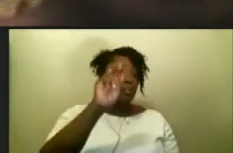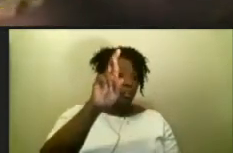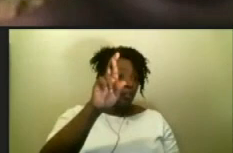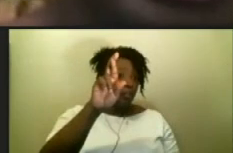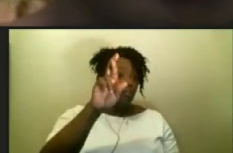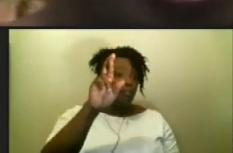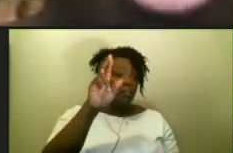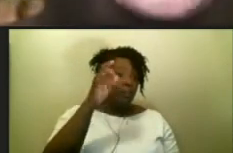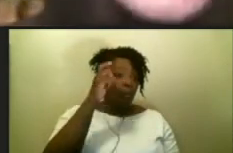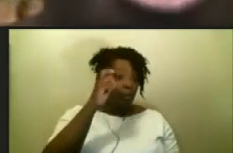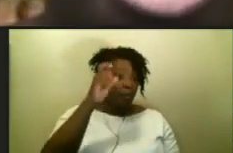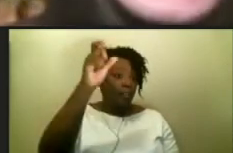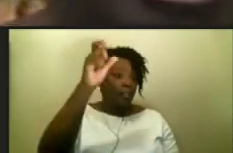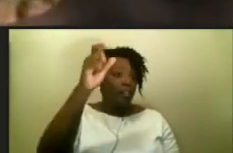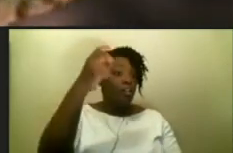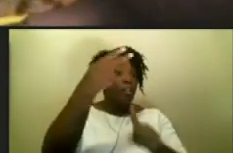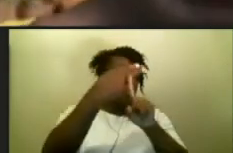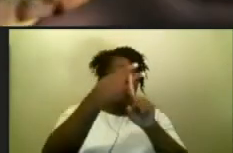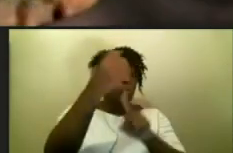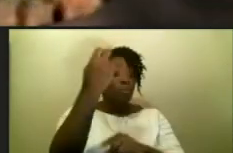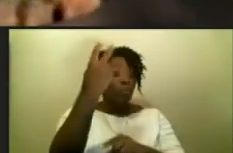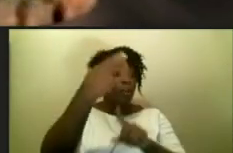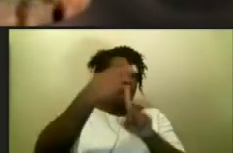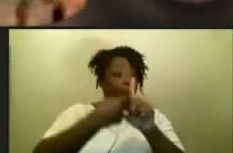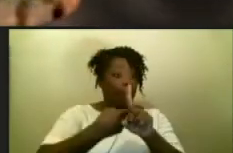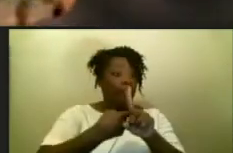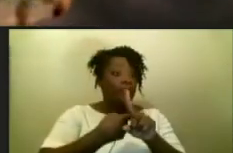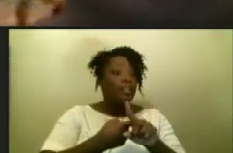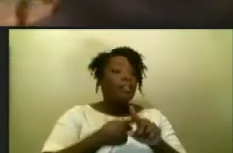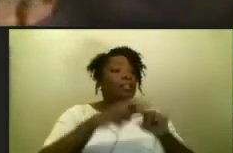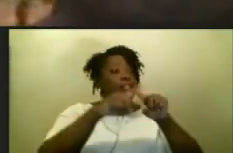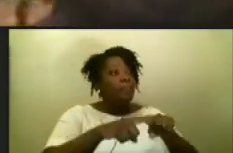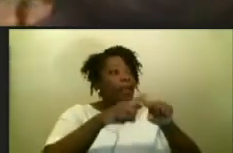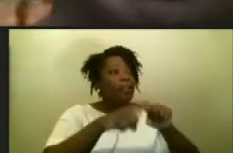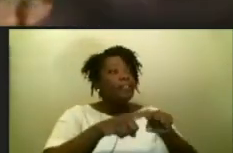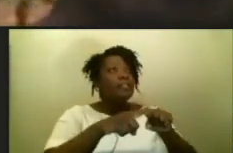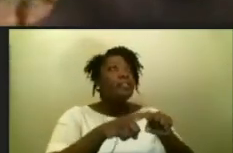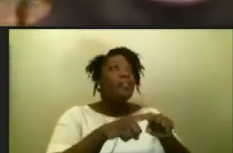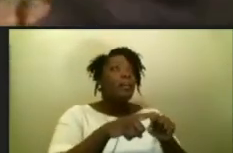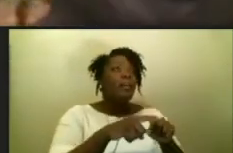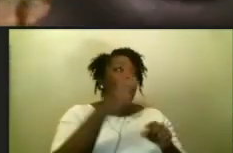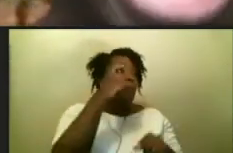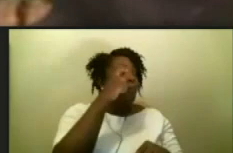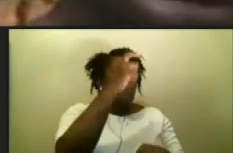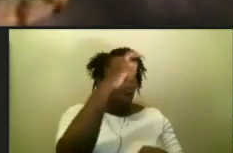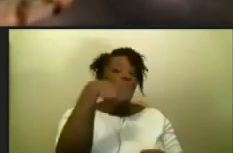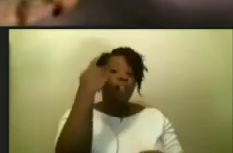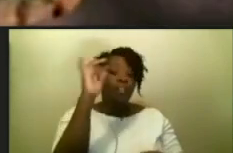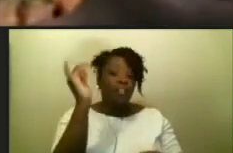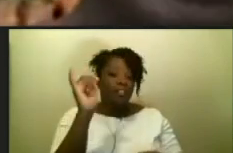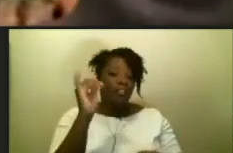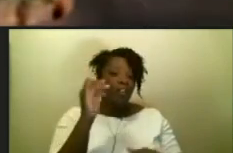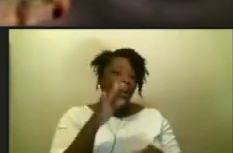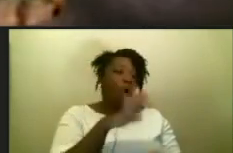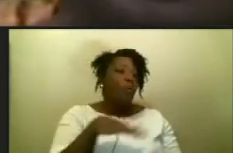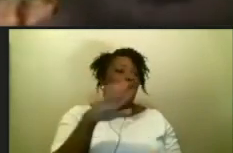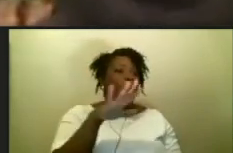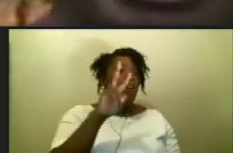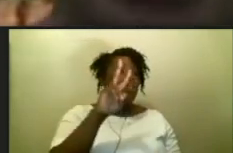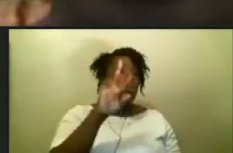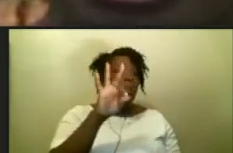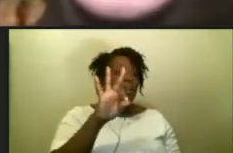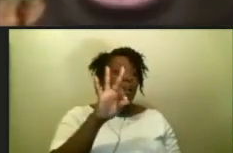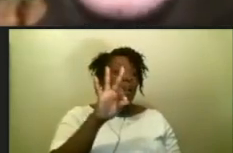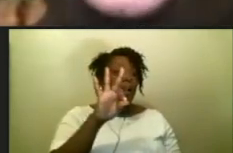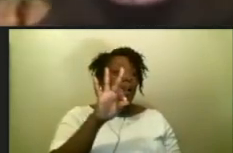It contains 12 months based on the phases of the moon. So each lunar month is approximately